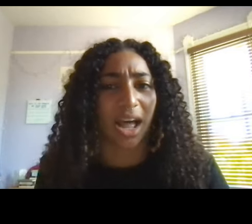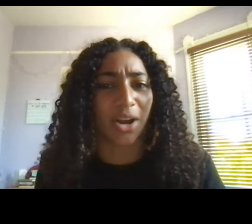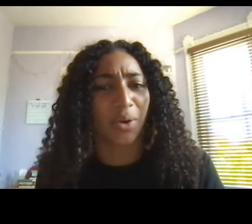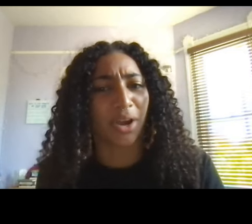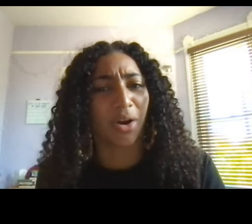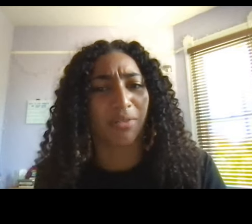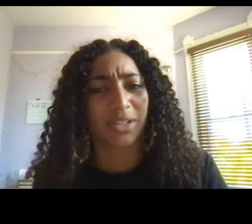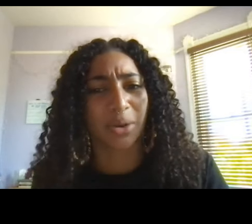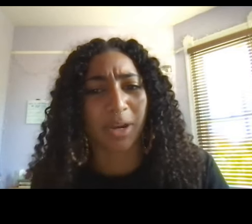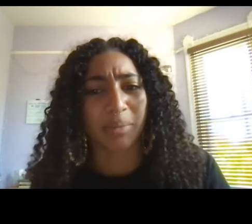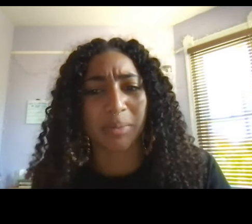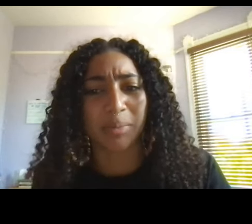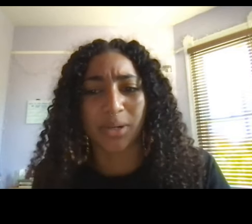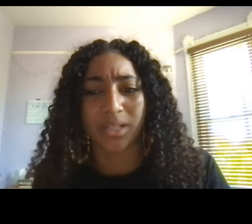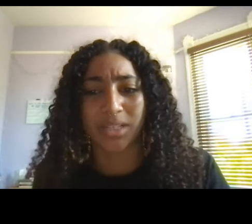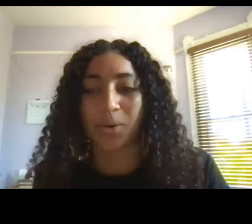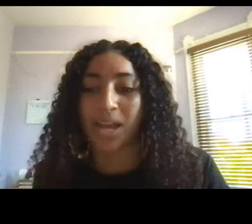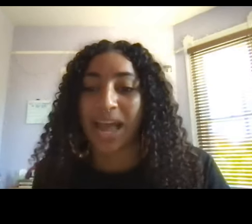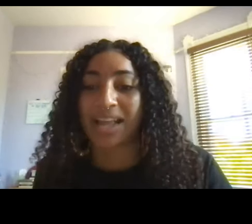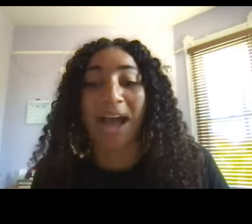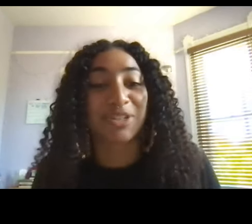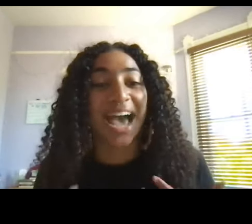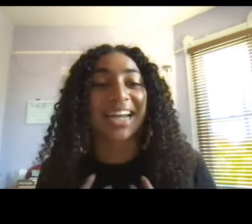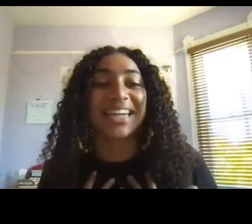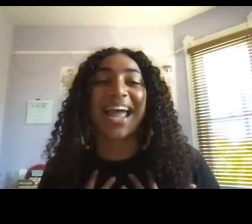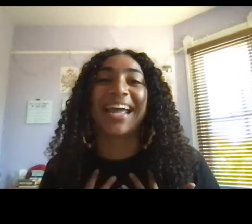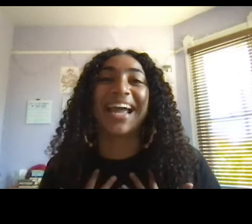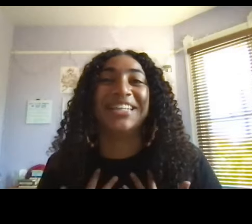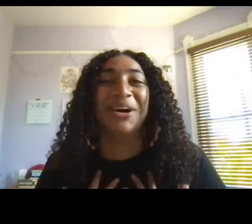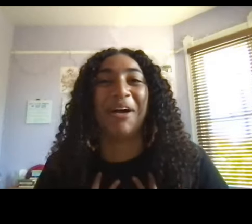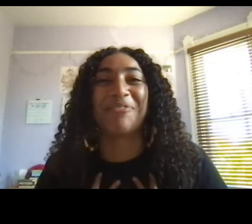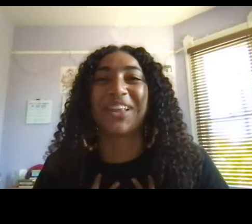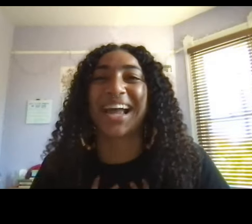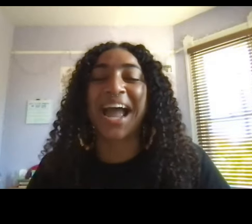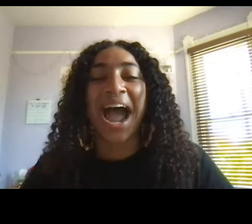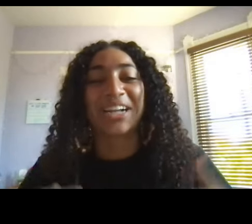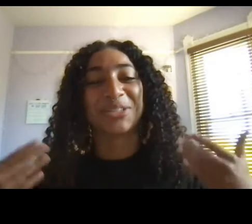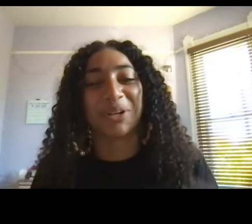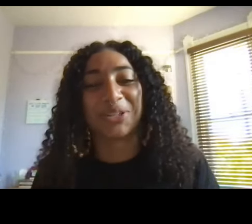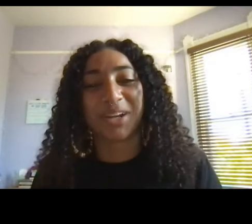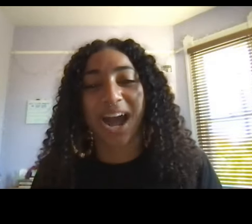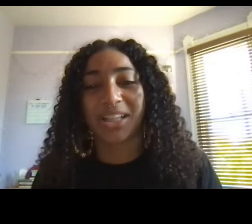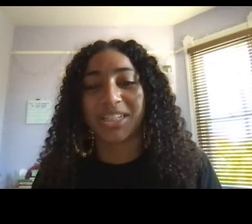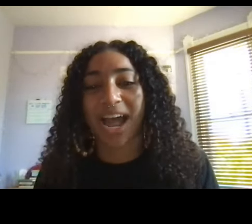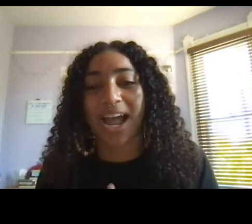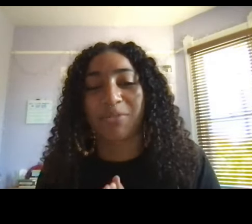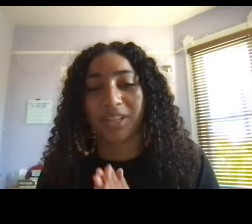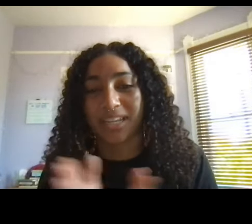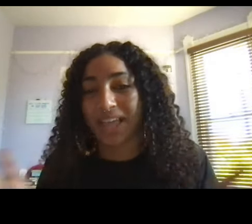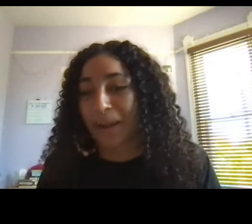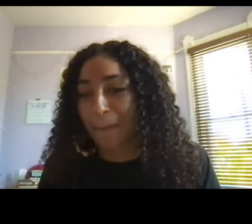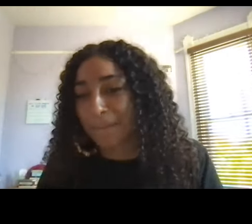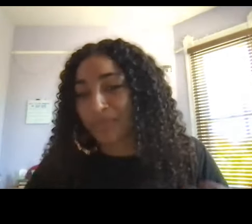still a lot going on for so many people. And so I've just had a day. And so I felt like I just wanted to acknowledge that and